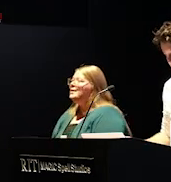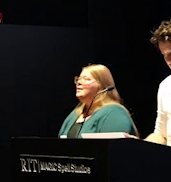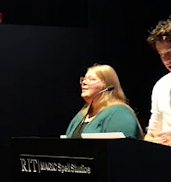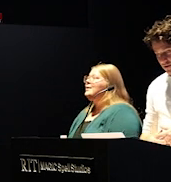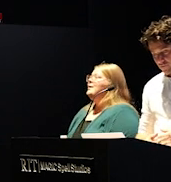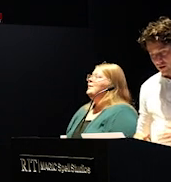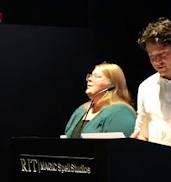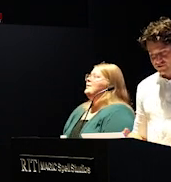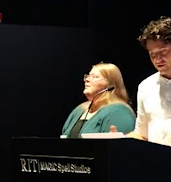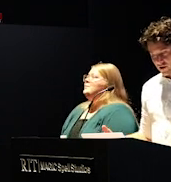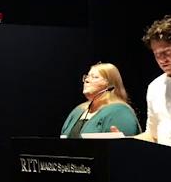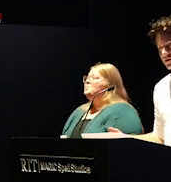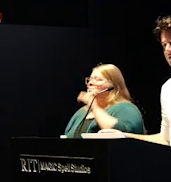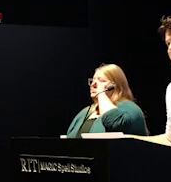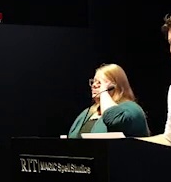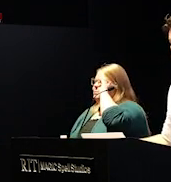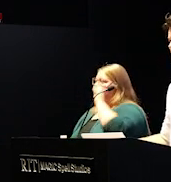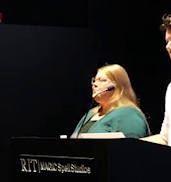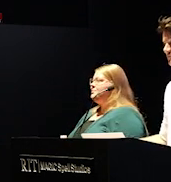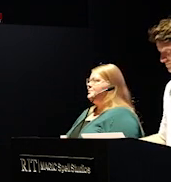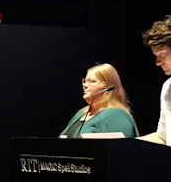one thing wanted to start out,